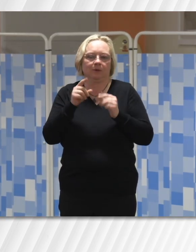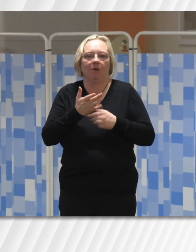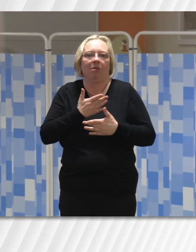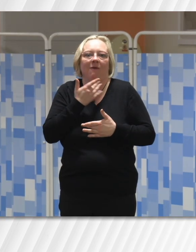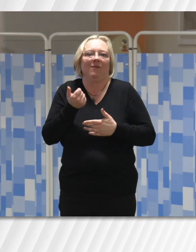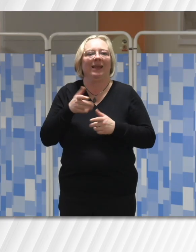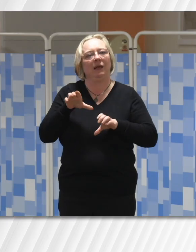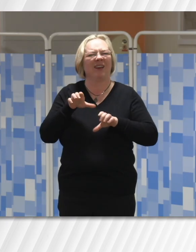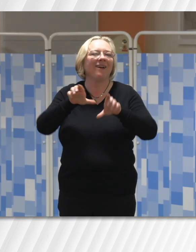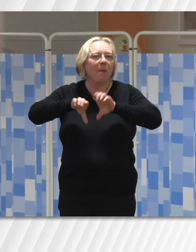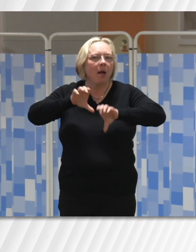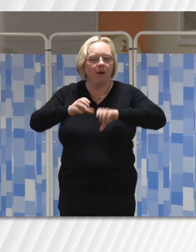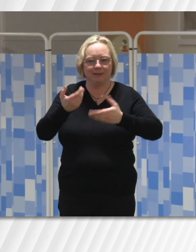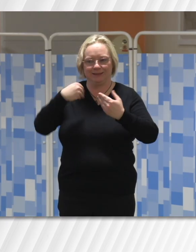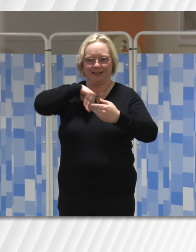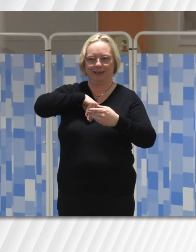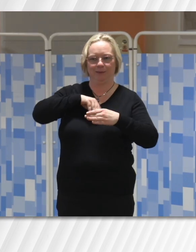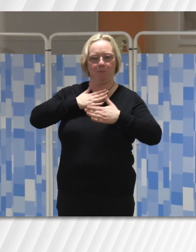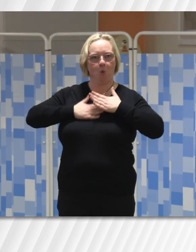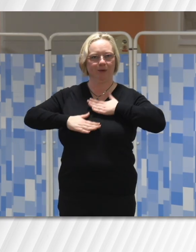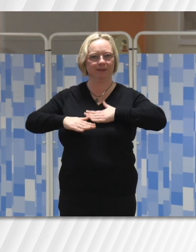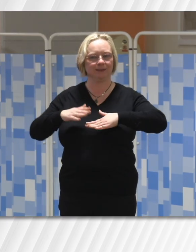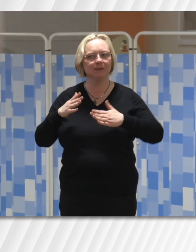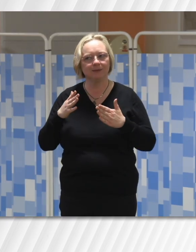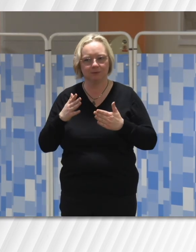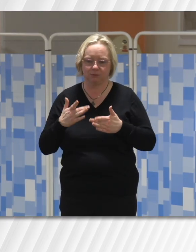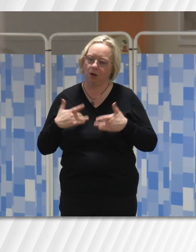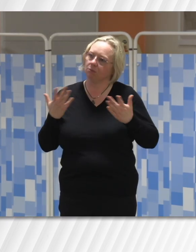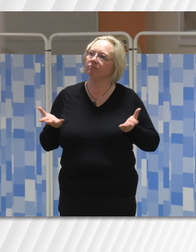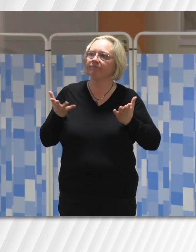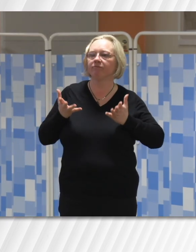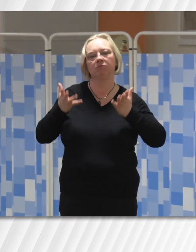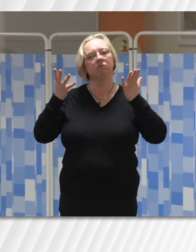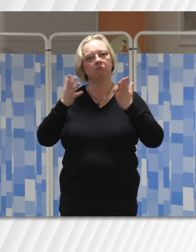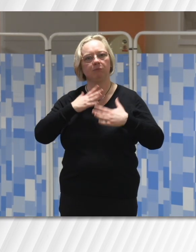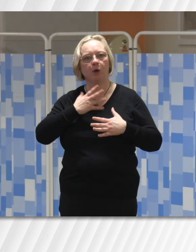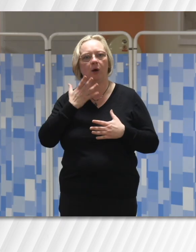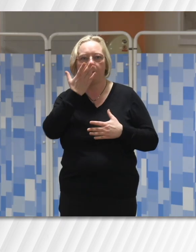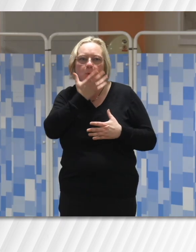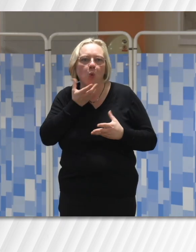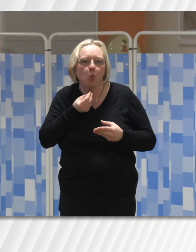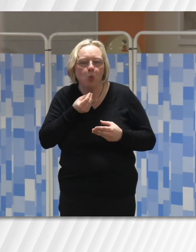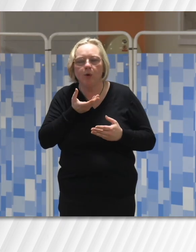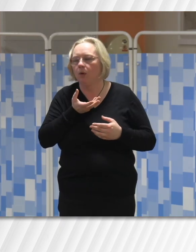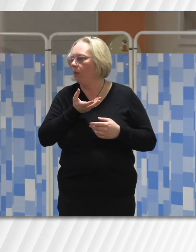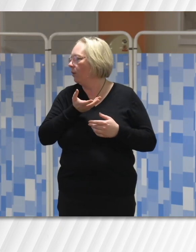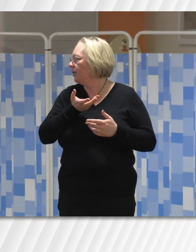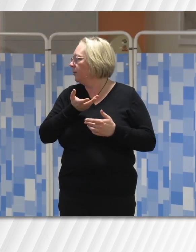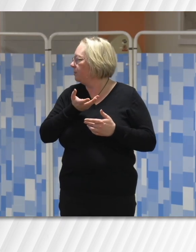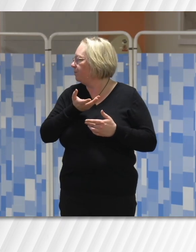feel good, but also is responsible for the gait. So it's very individual to each patient, really. You